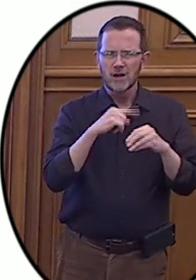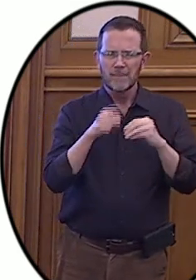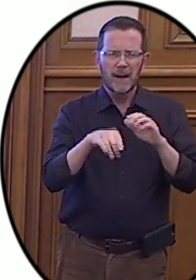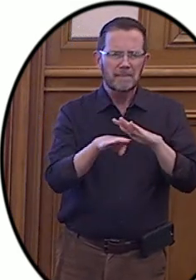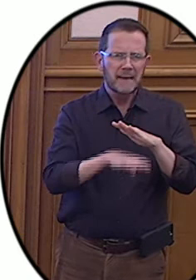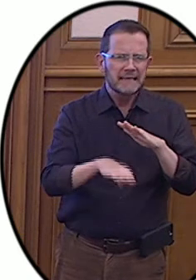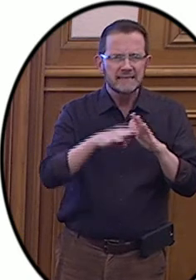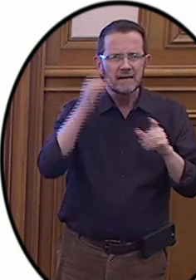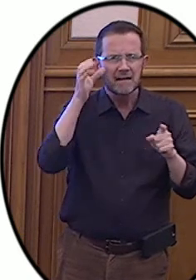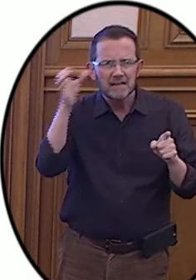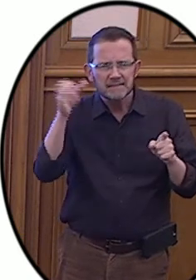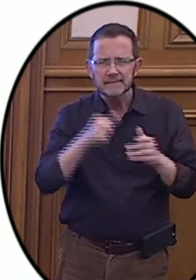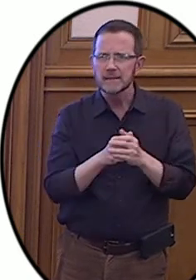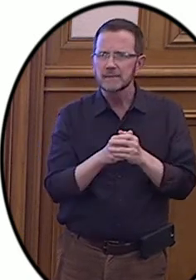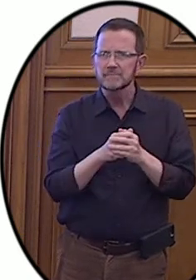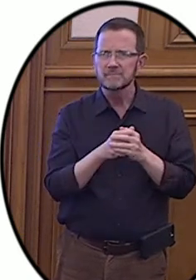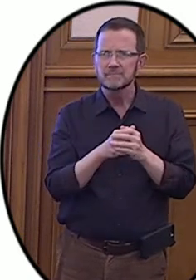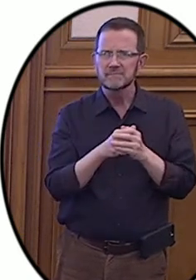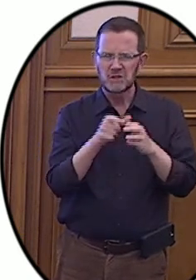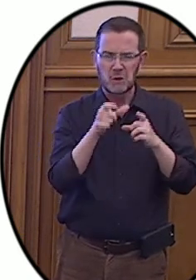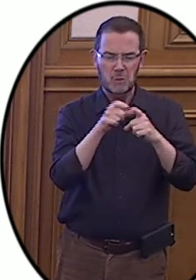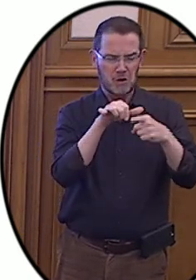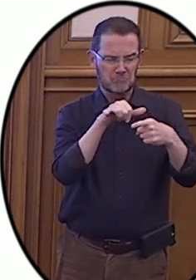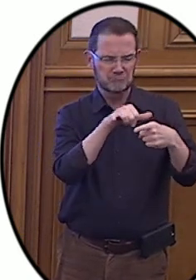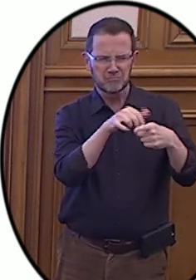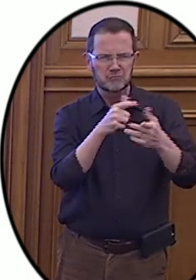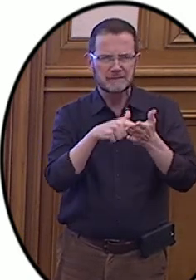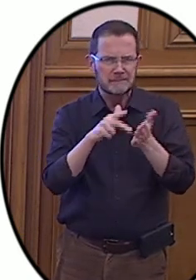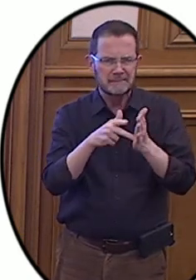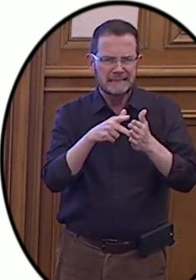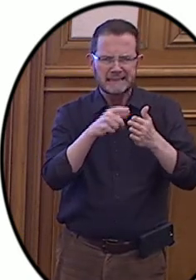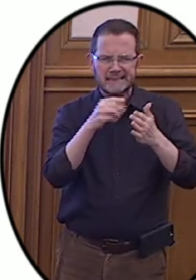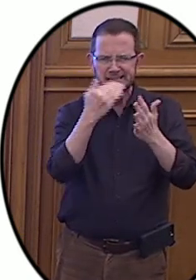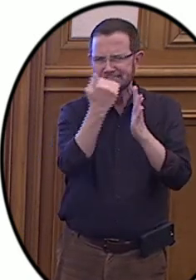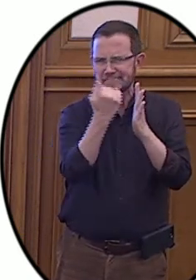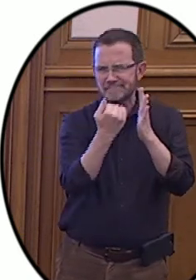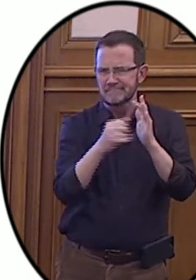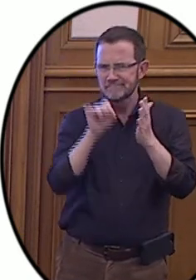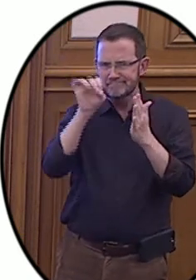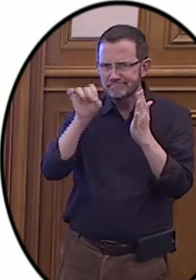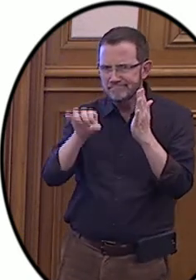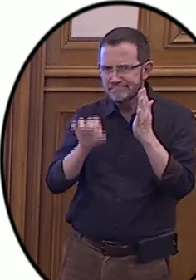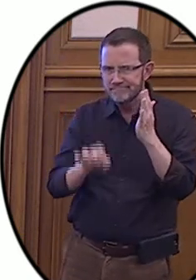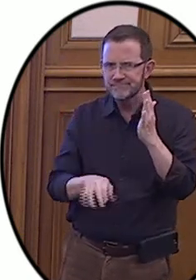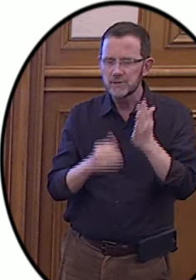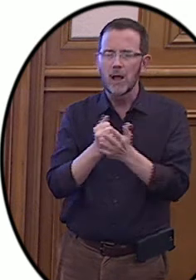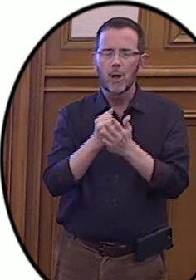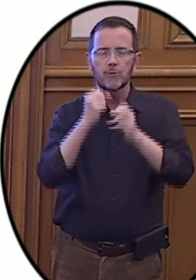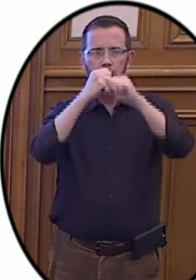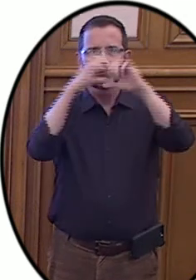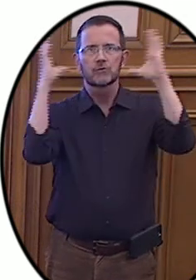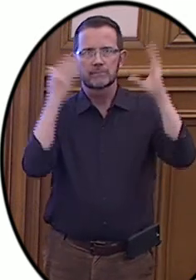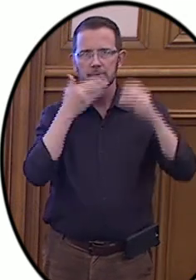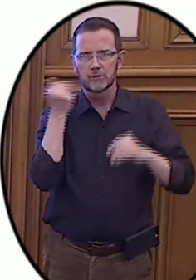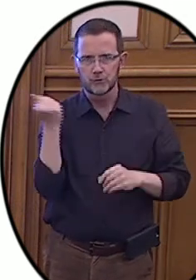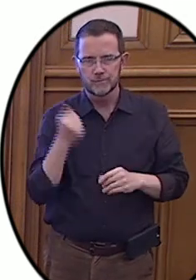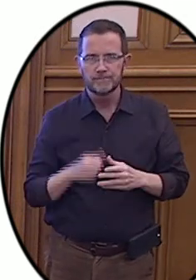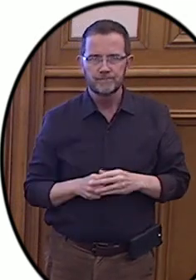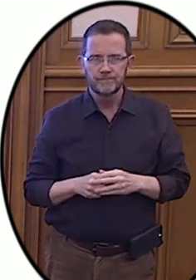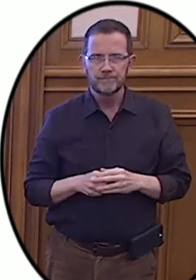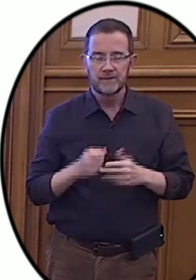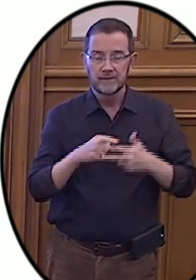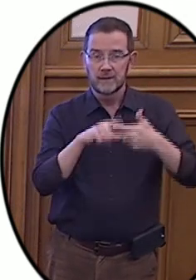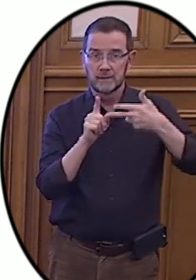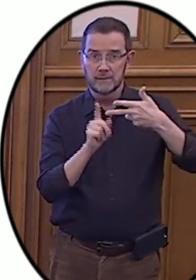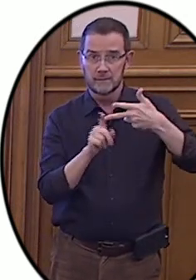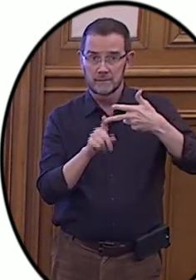examples that will help to flesh out that framework. And I will talk about the process that